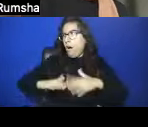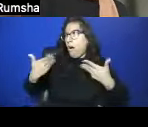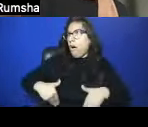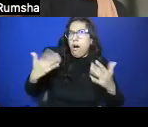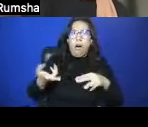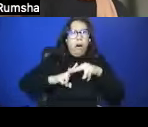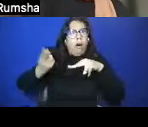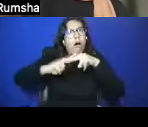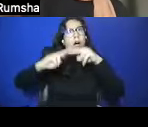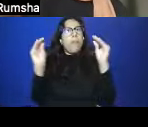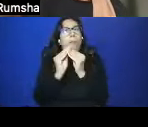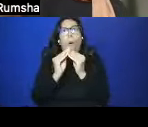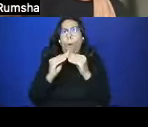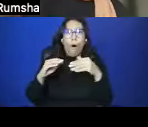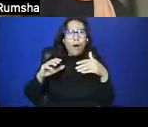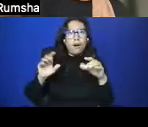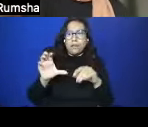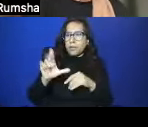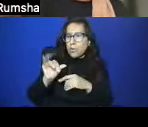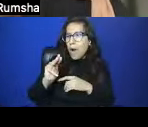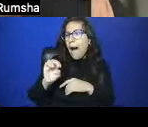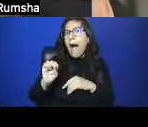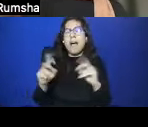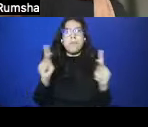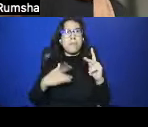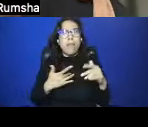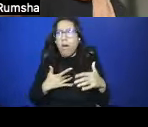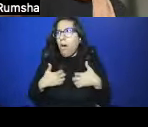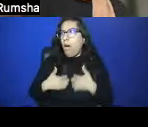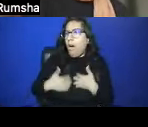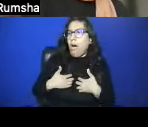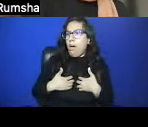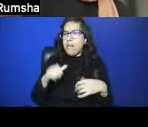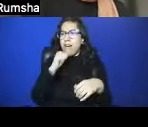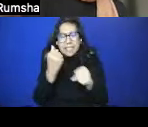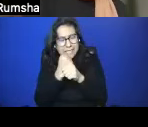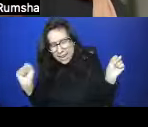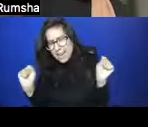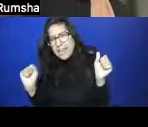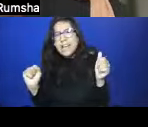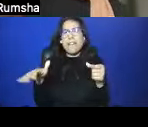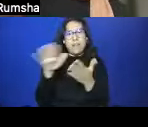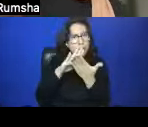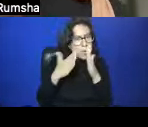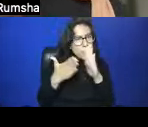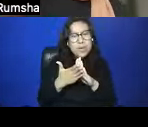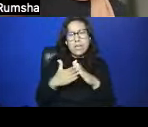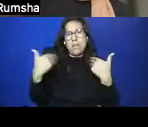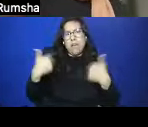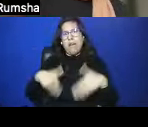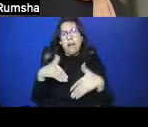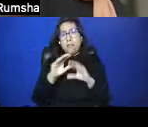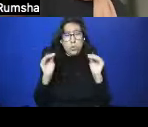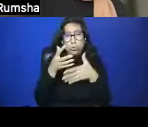breeds fear for people, fear of the unknown, fear of their neighbors, and fear of one another. And this level of mistrust has